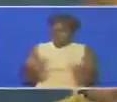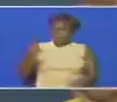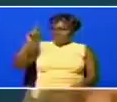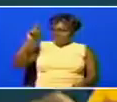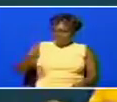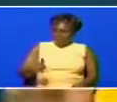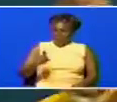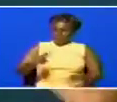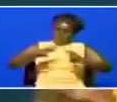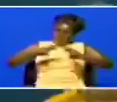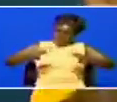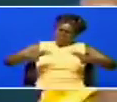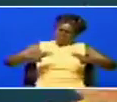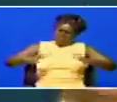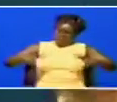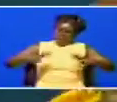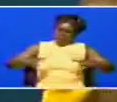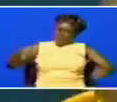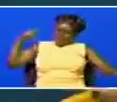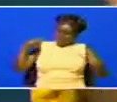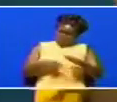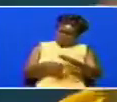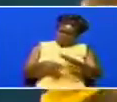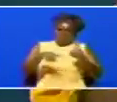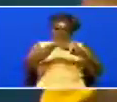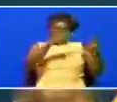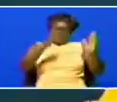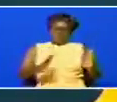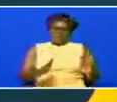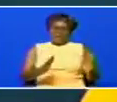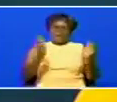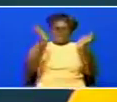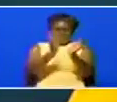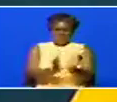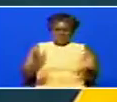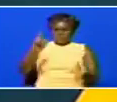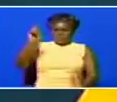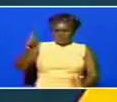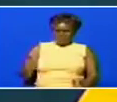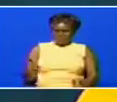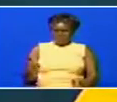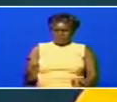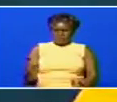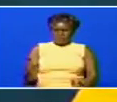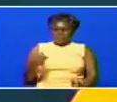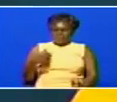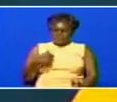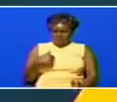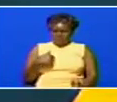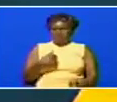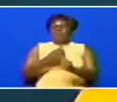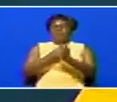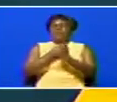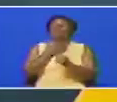be investigated fully, and the murderers must be brought to justice. I like to